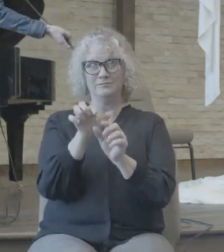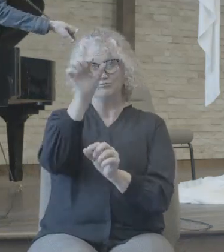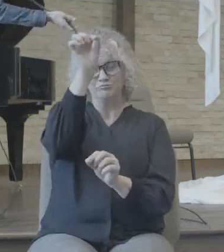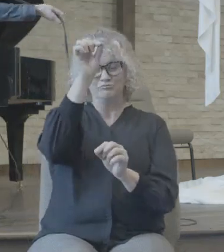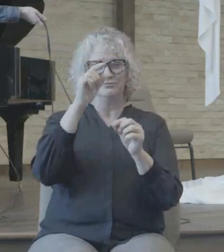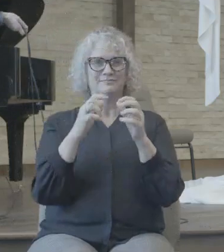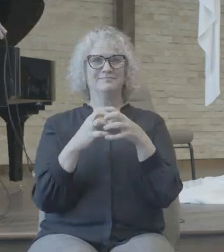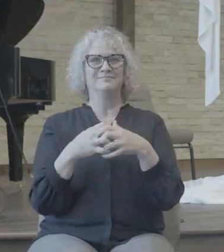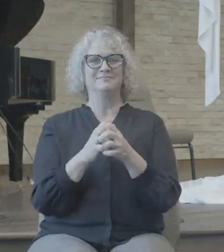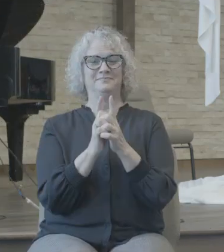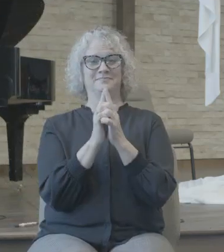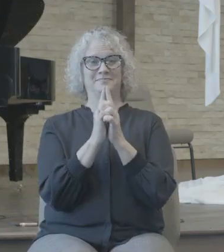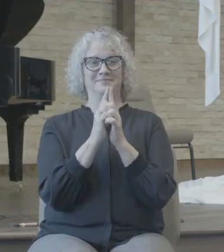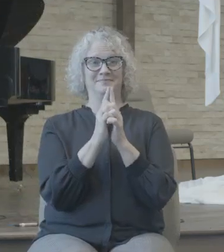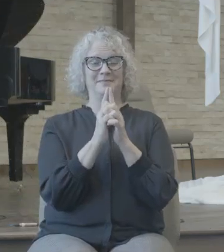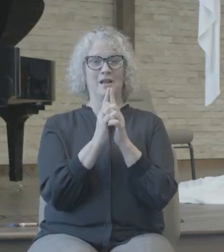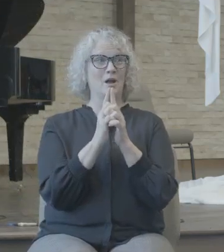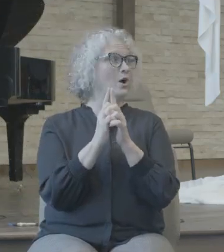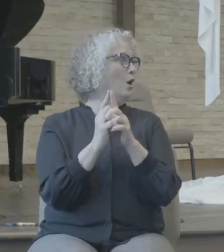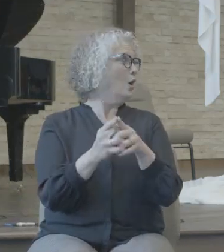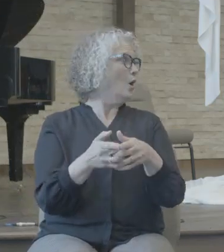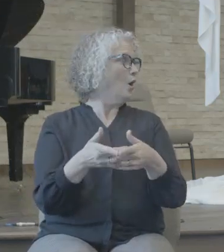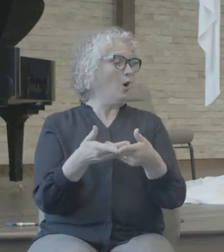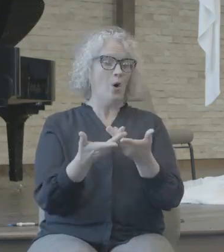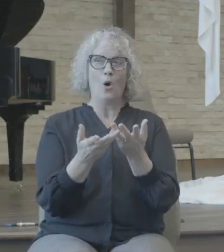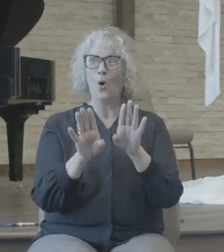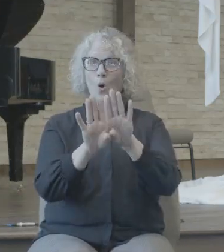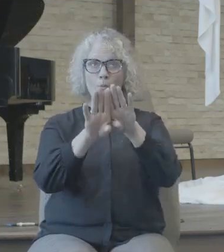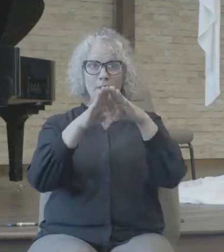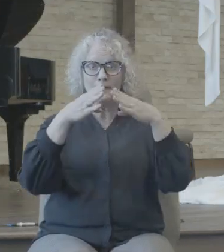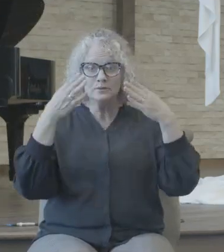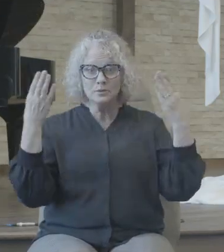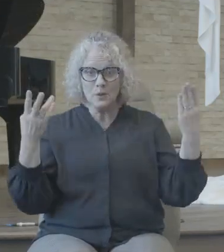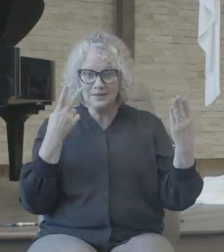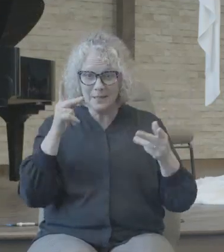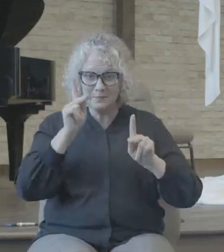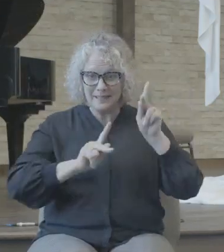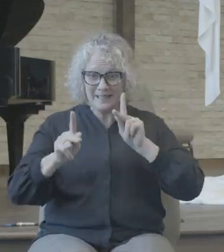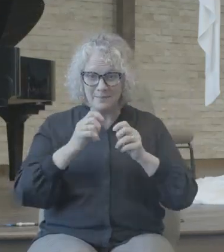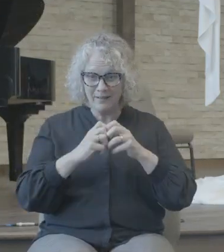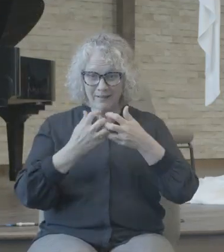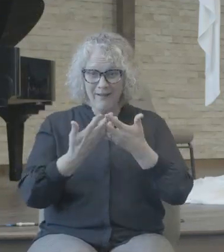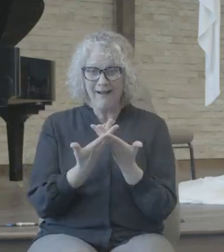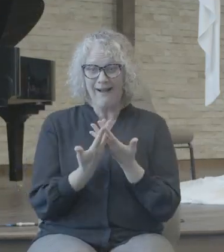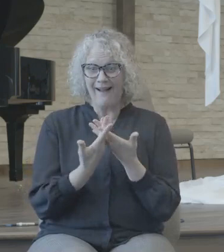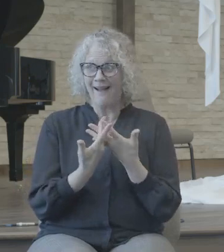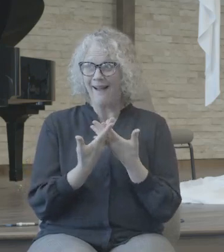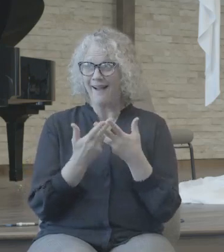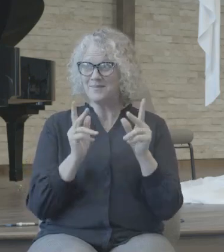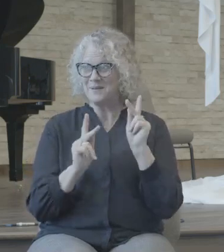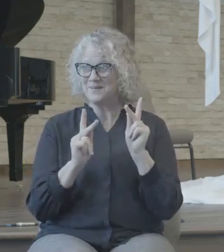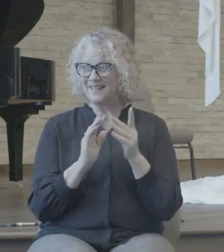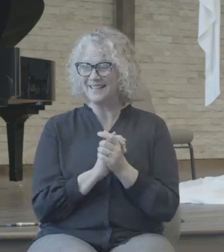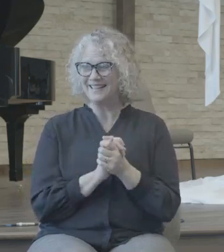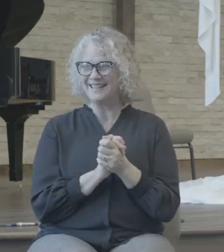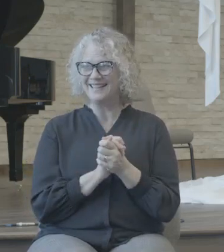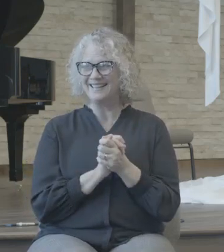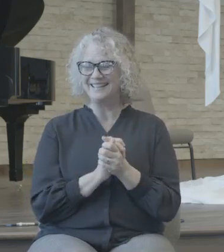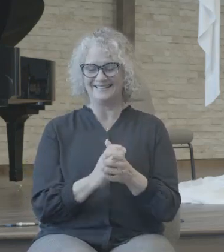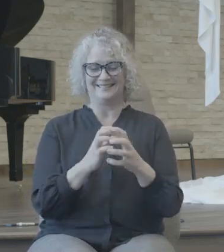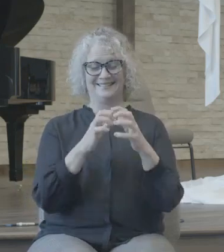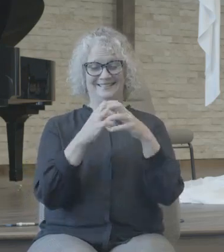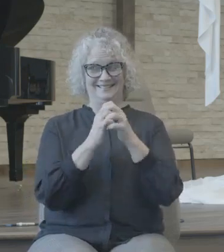Open the doors and see all the people. So here's the